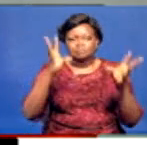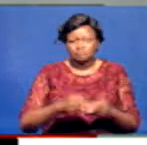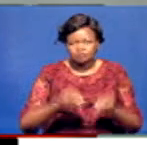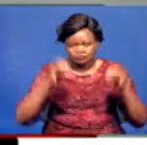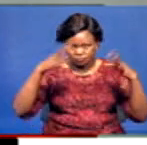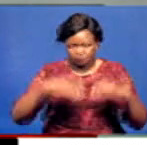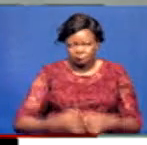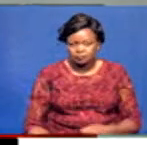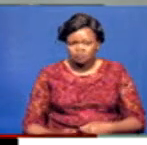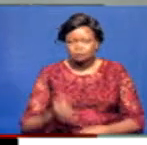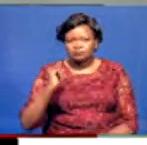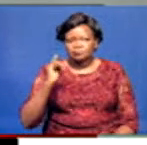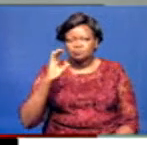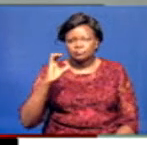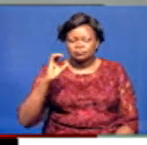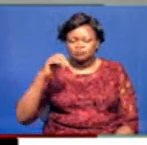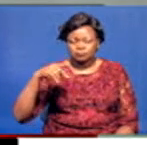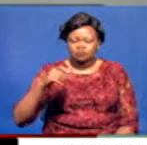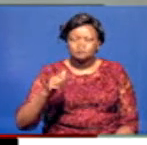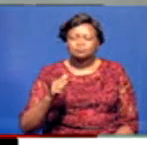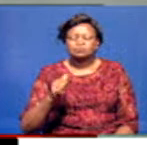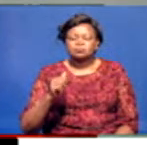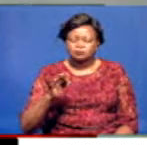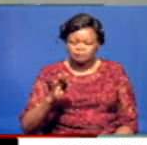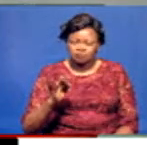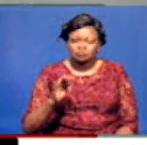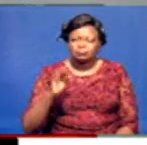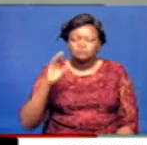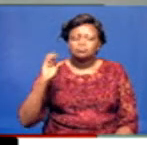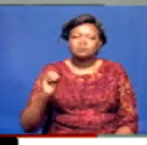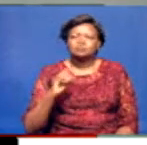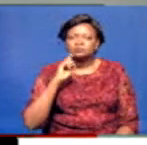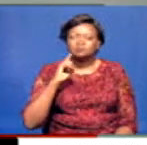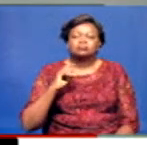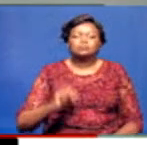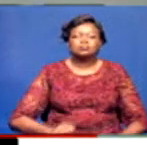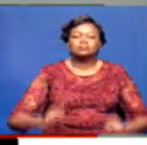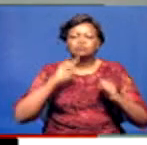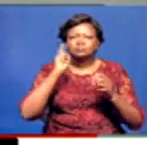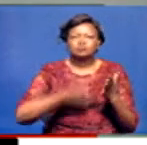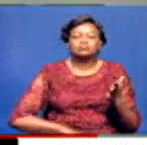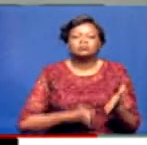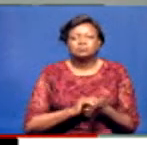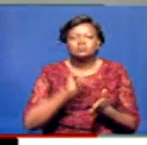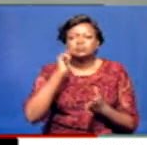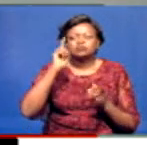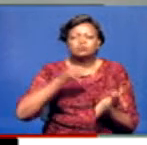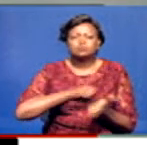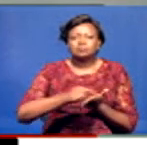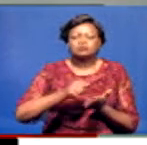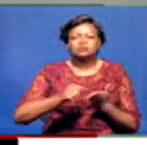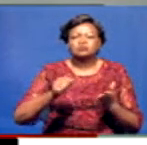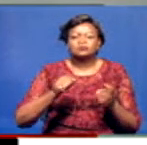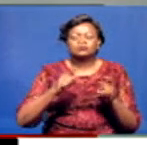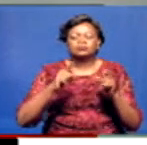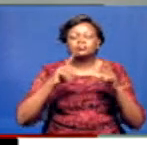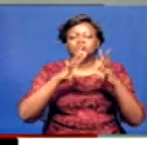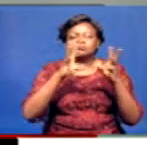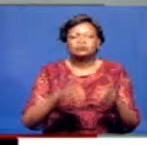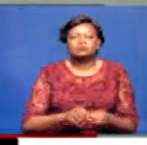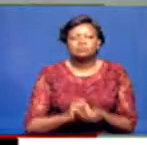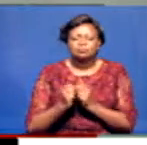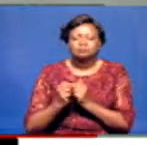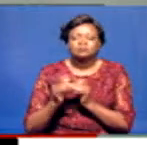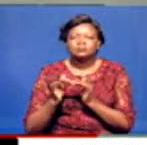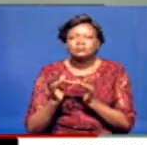Public Finance Chief Executive Officer James Muragui says Kenya should publish media budget reviews online and